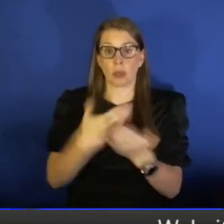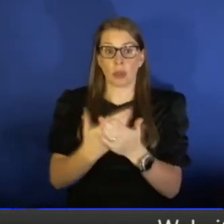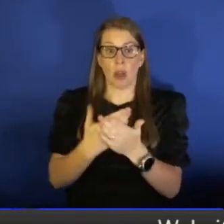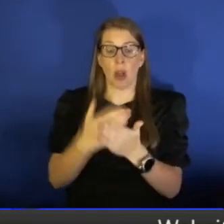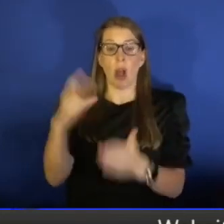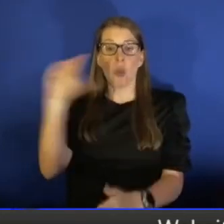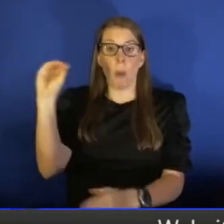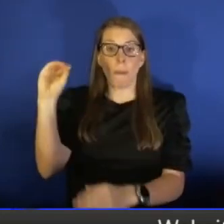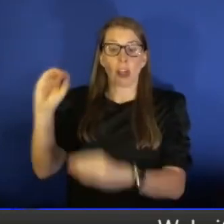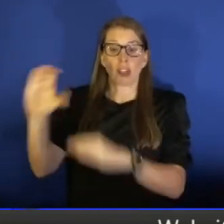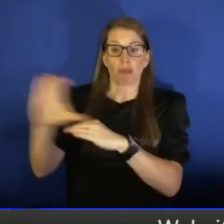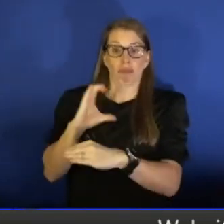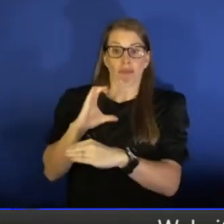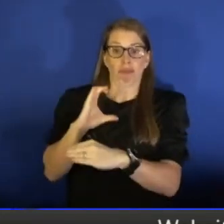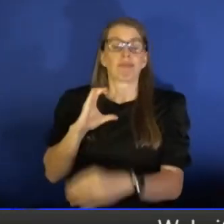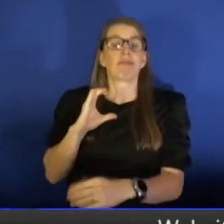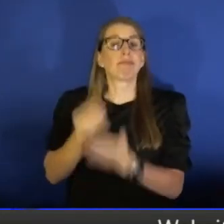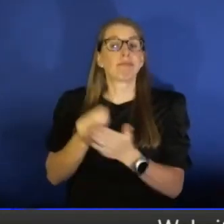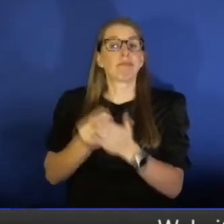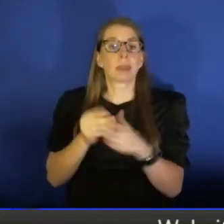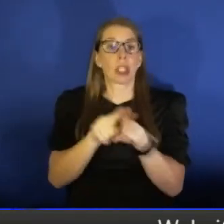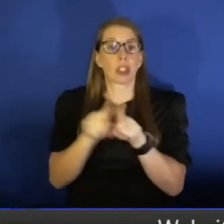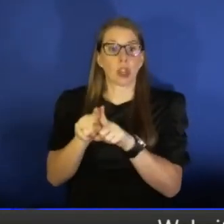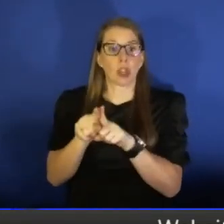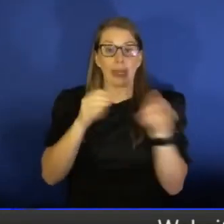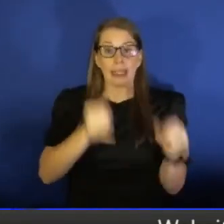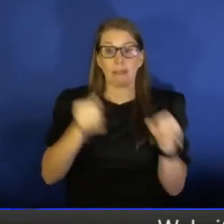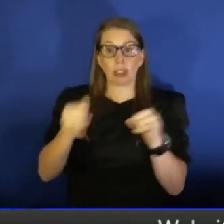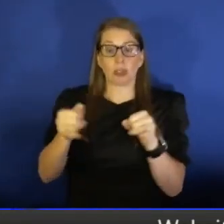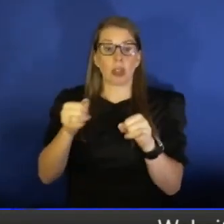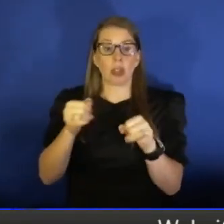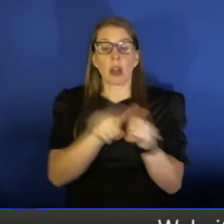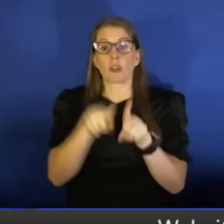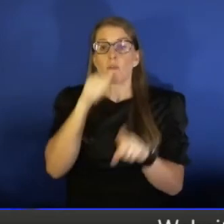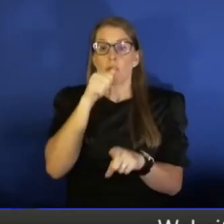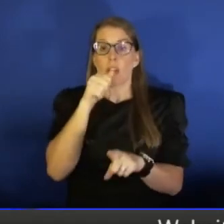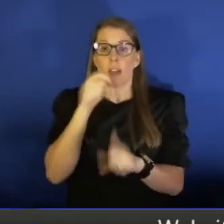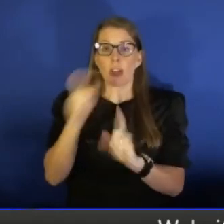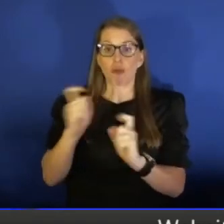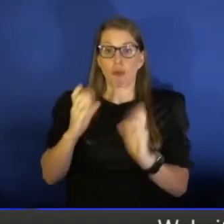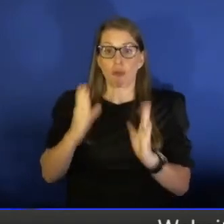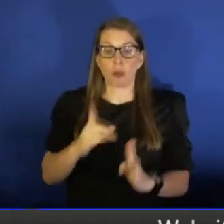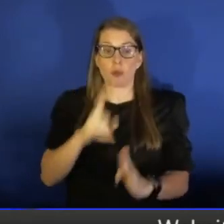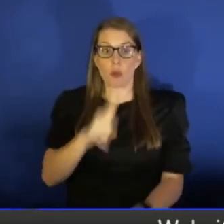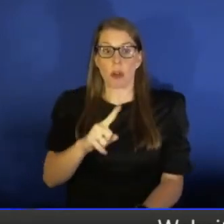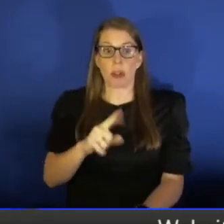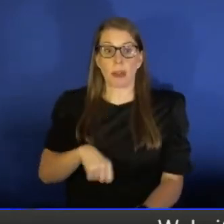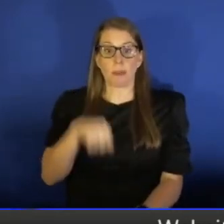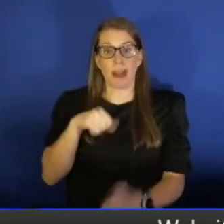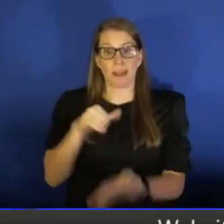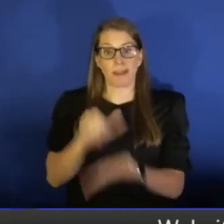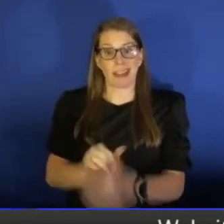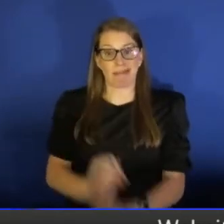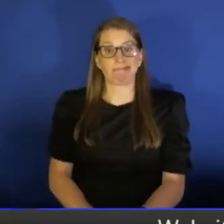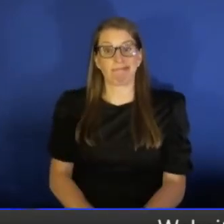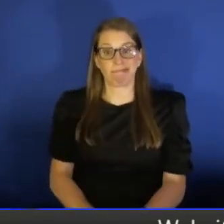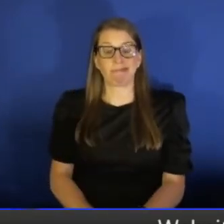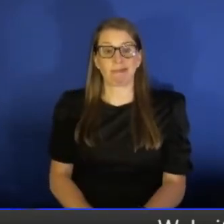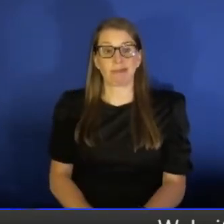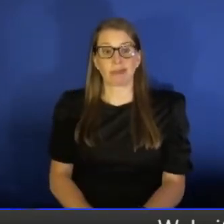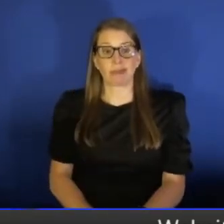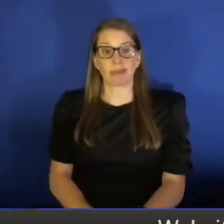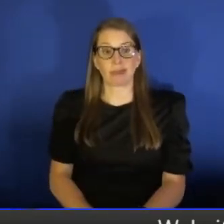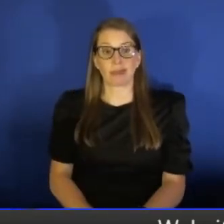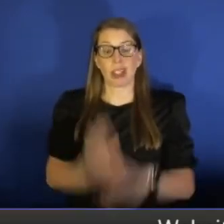corporations and individuals and private donors. And we are really proud of the fact that we can do that. There's a great community